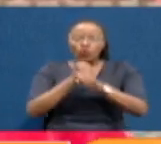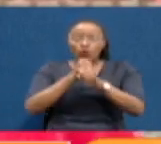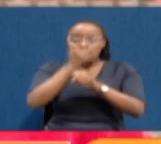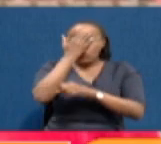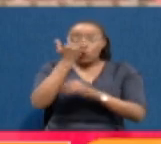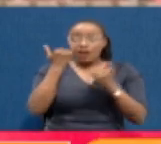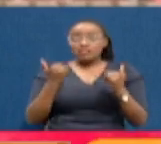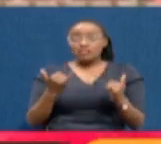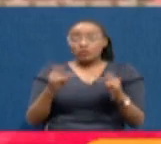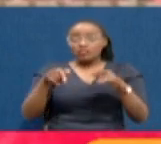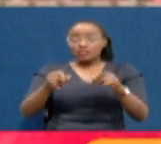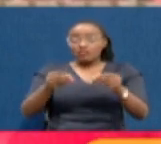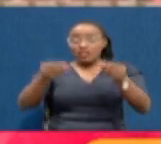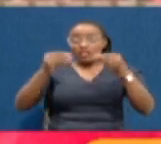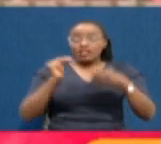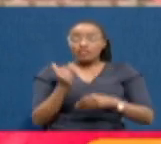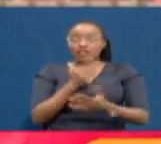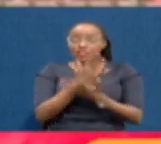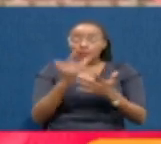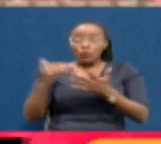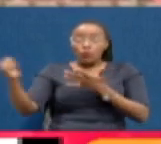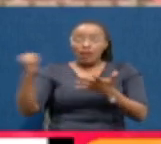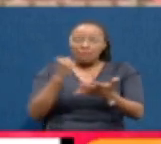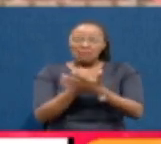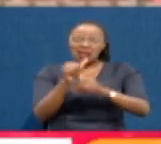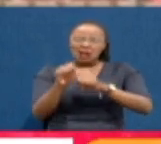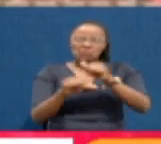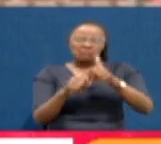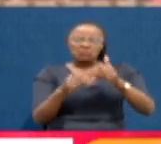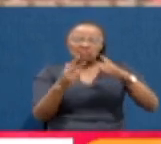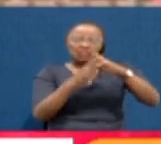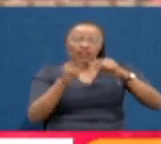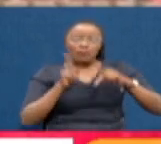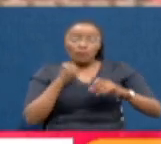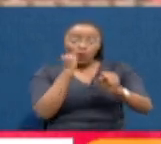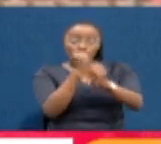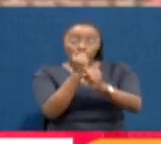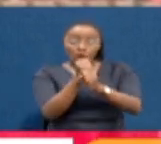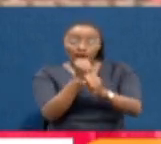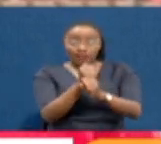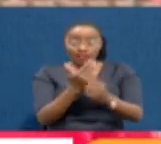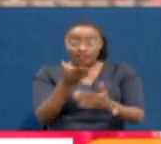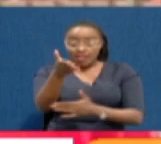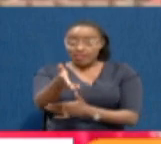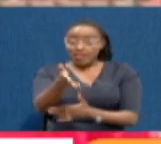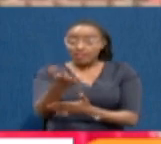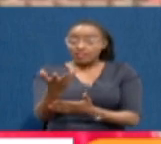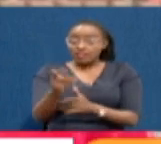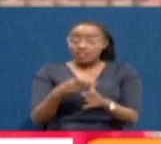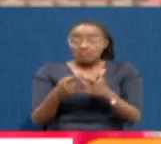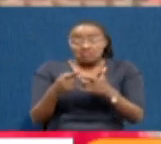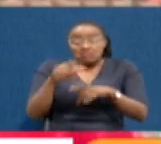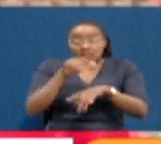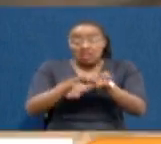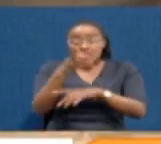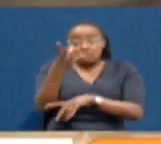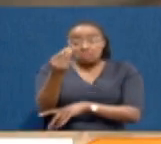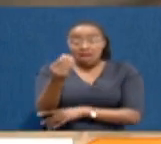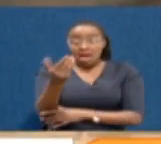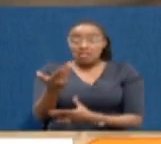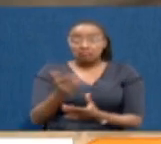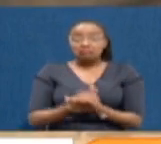right now he has given us something. We have employed about 7 people here who are doing casual works. They put food on the table for their